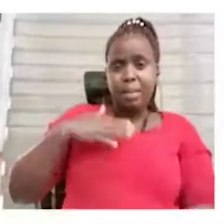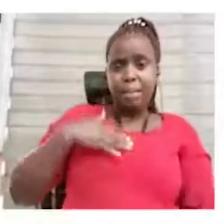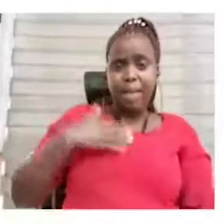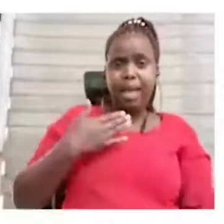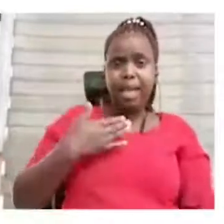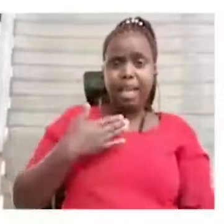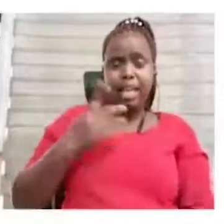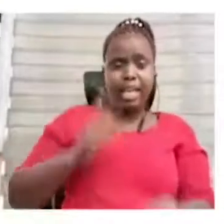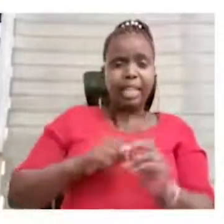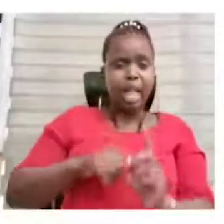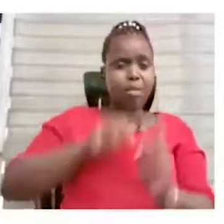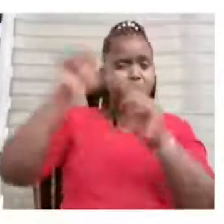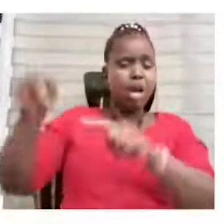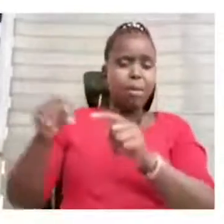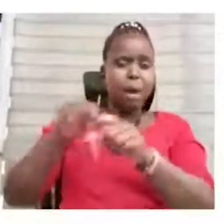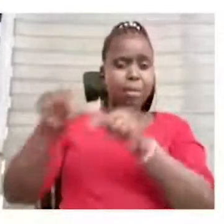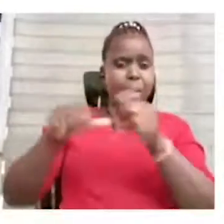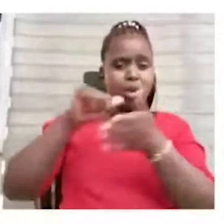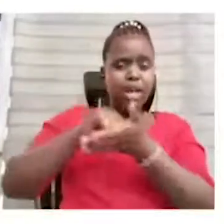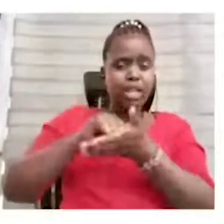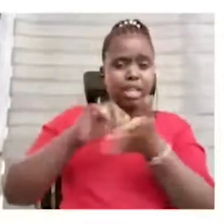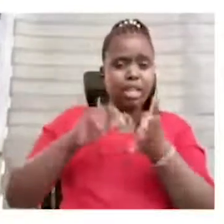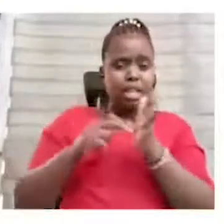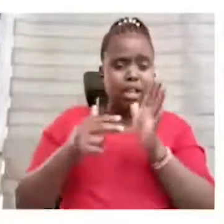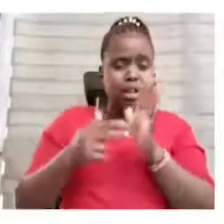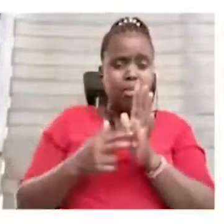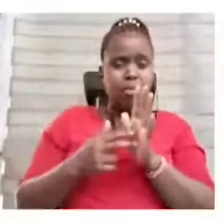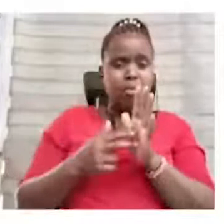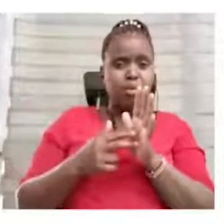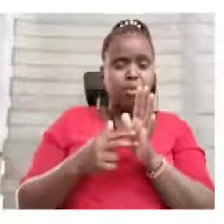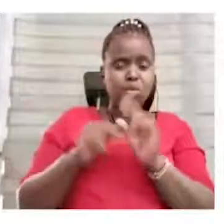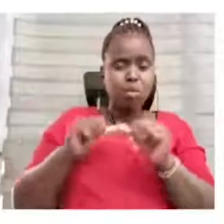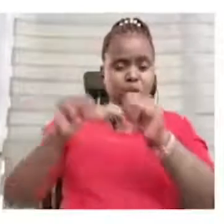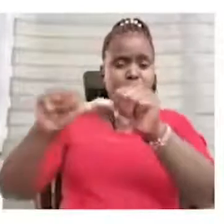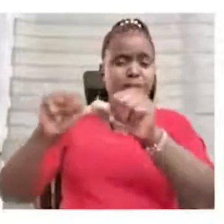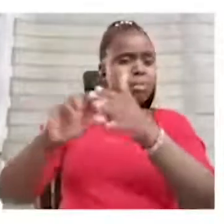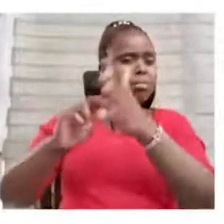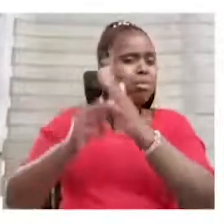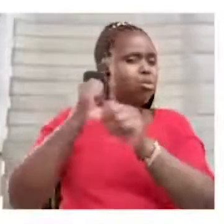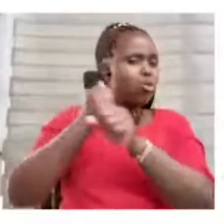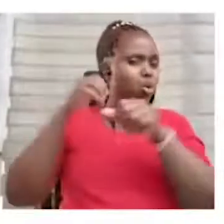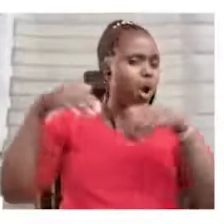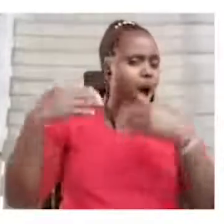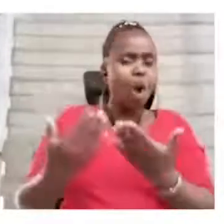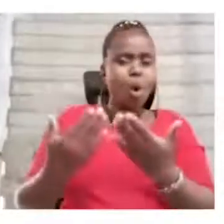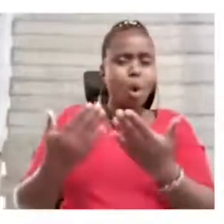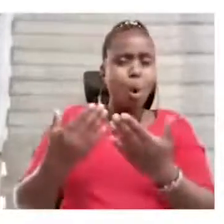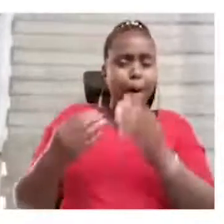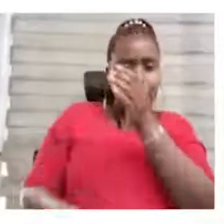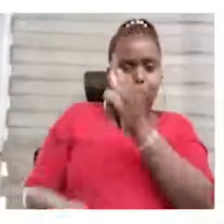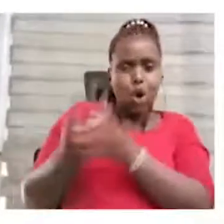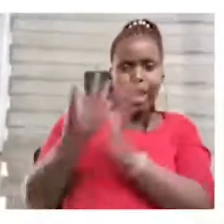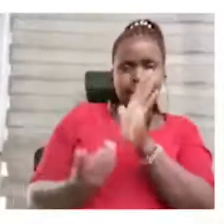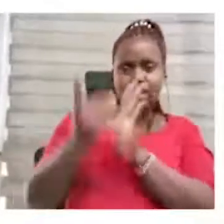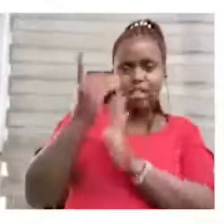that mission, but we take that mission to heart. And the way we view product development from the Android